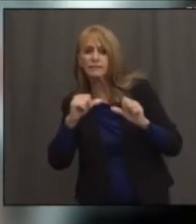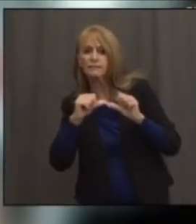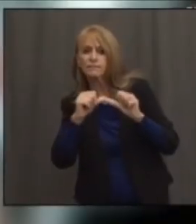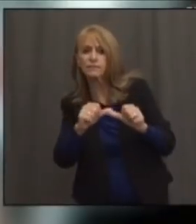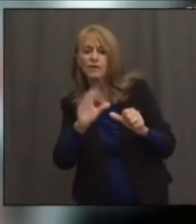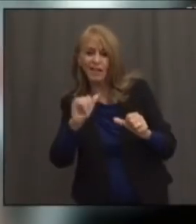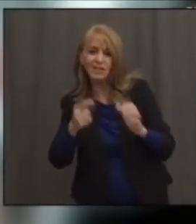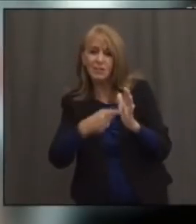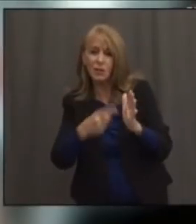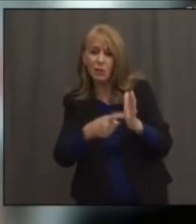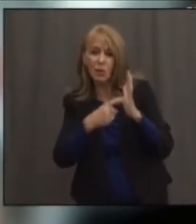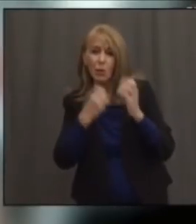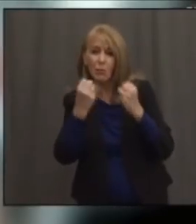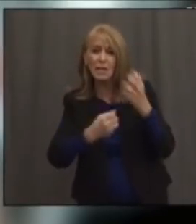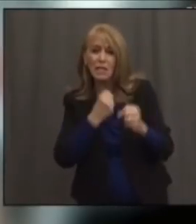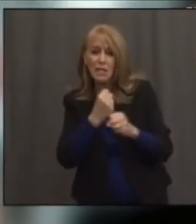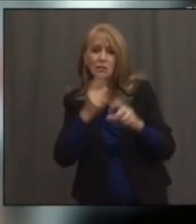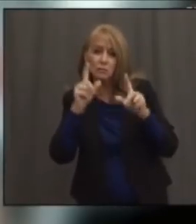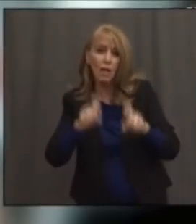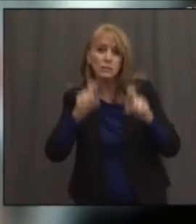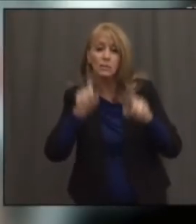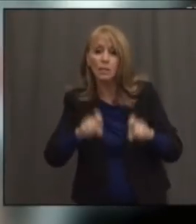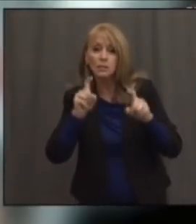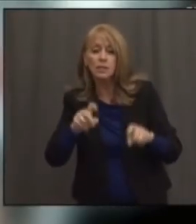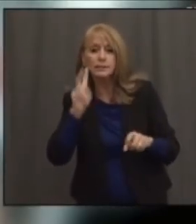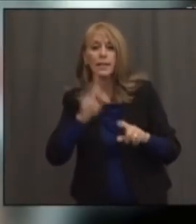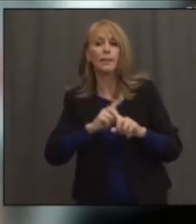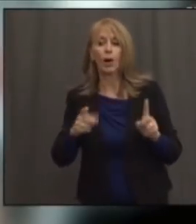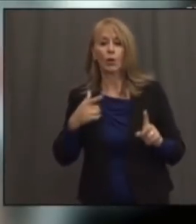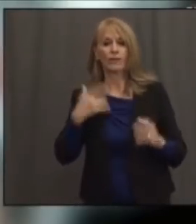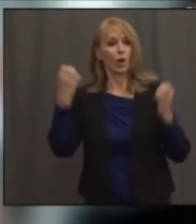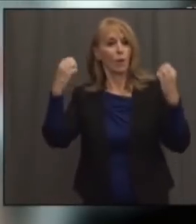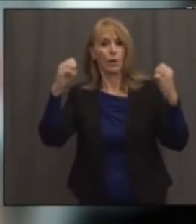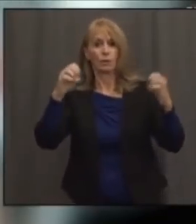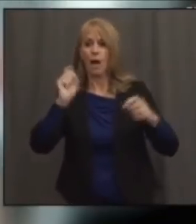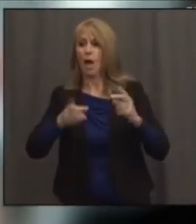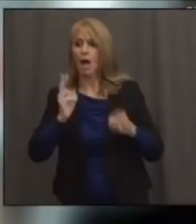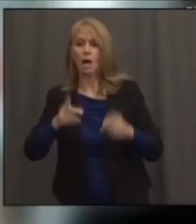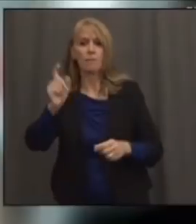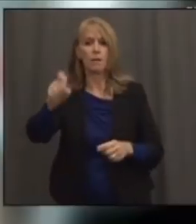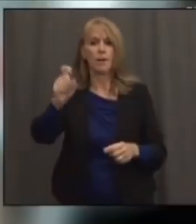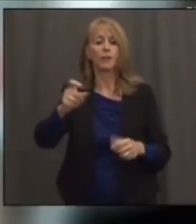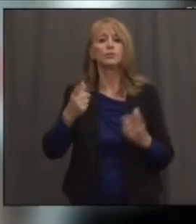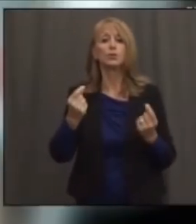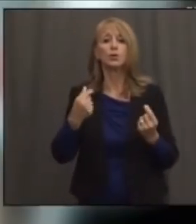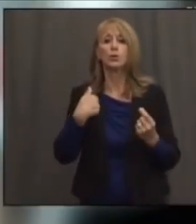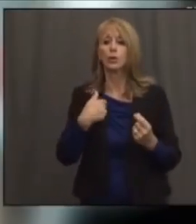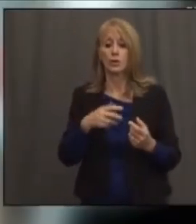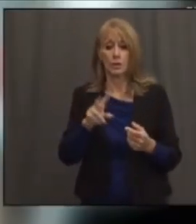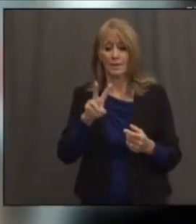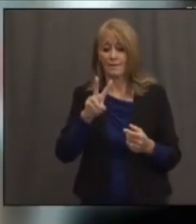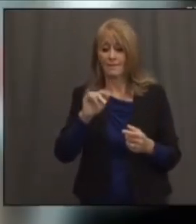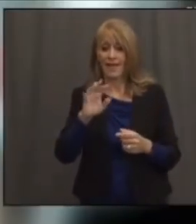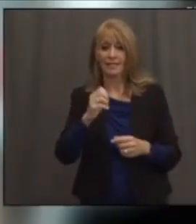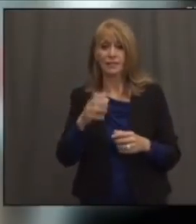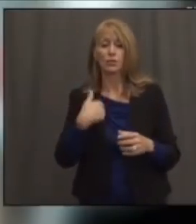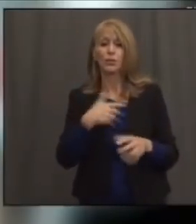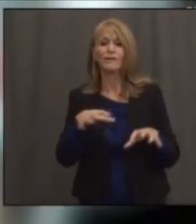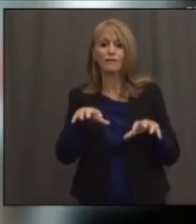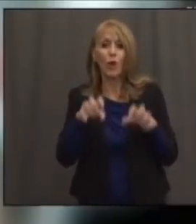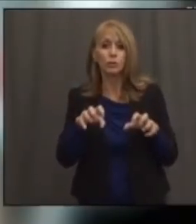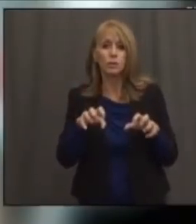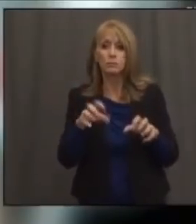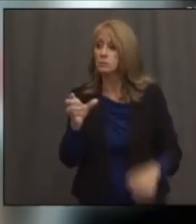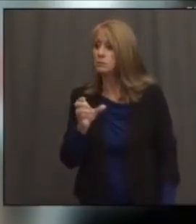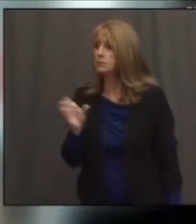years. Instead, because we were in such an urgent situation, we basically froze the vaccine as a subarctic ice cube and